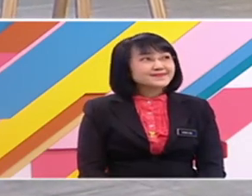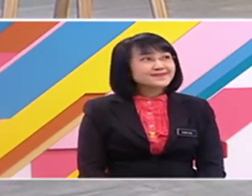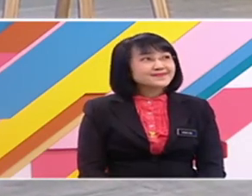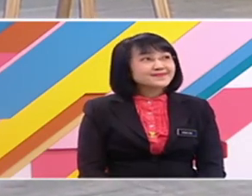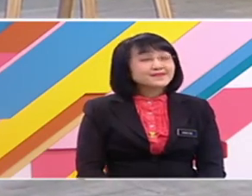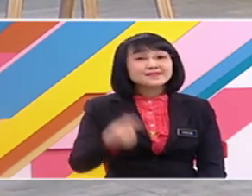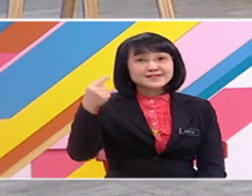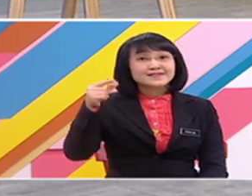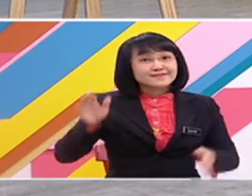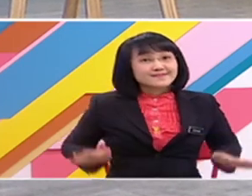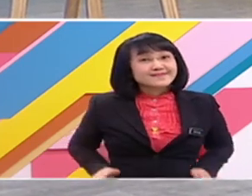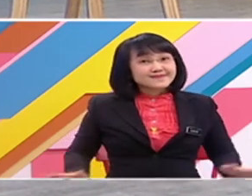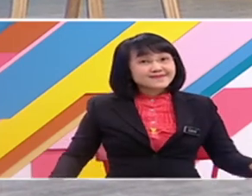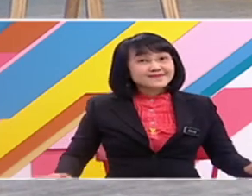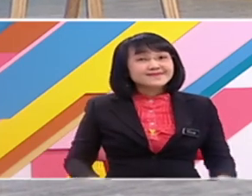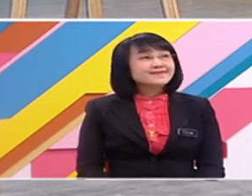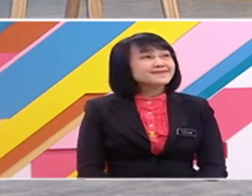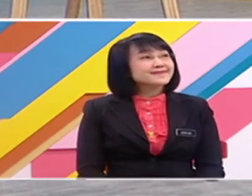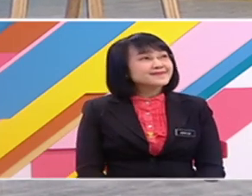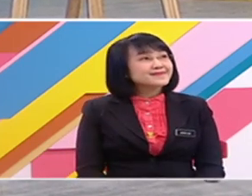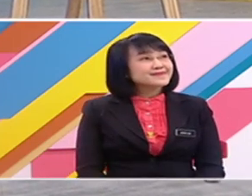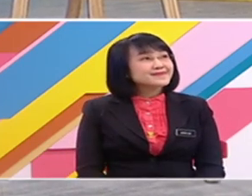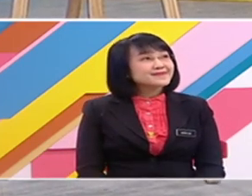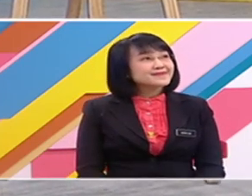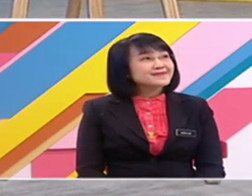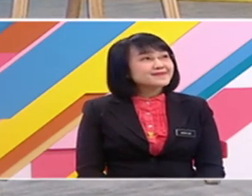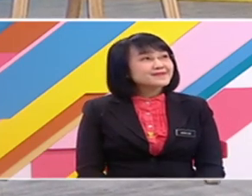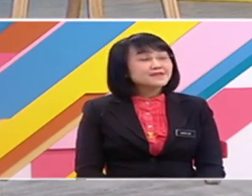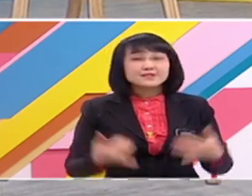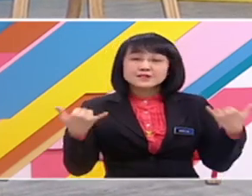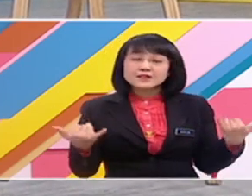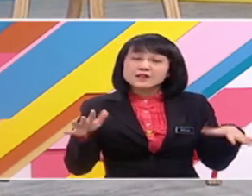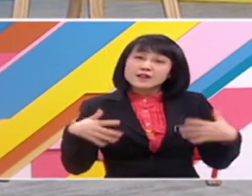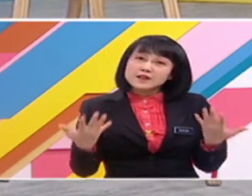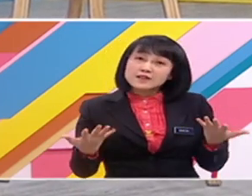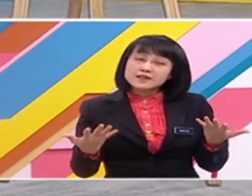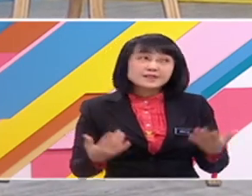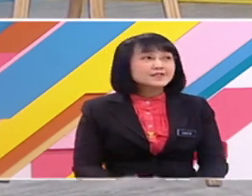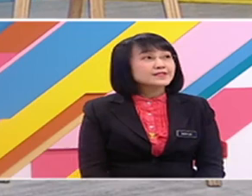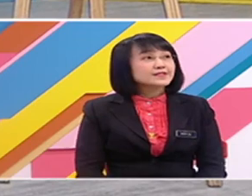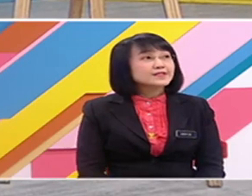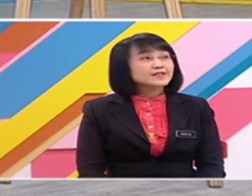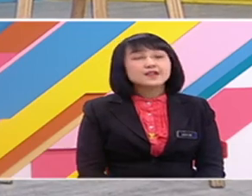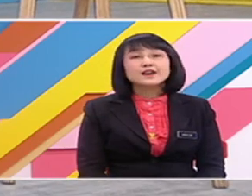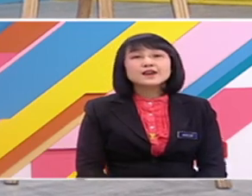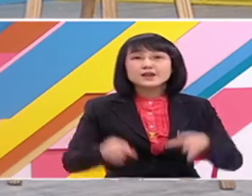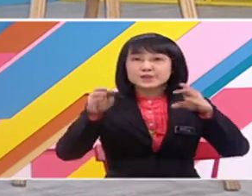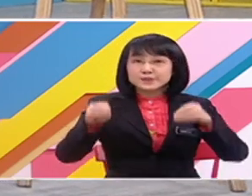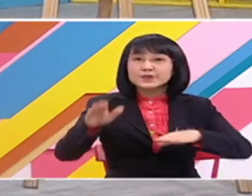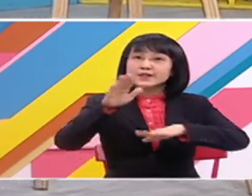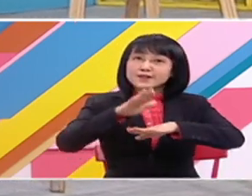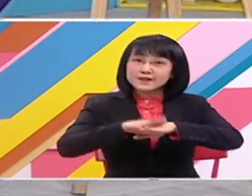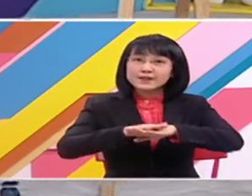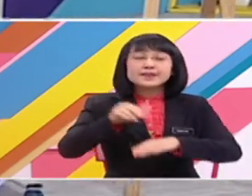green skirt. Yeah. All right. So what happens now? I put it near Amna. You put it on Amna. Okay, teacher.